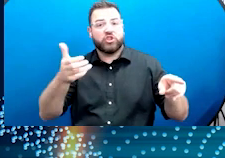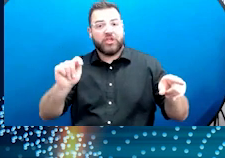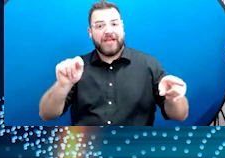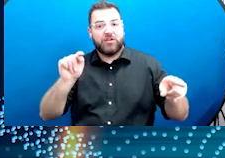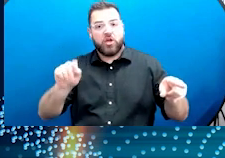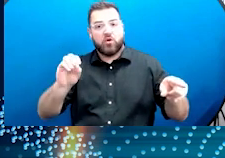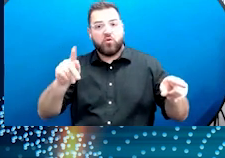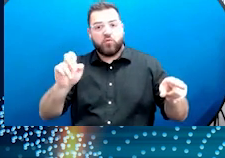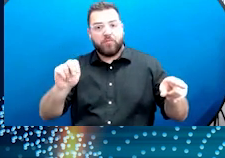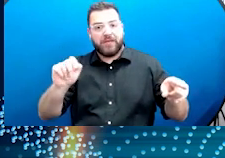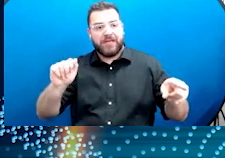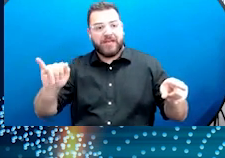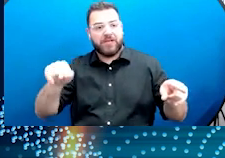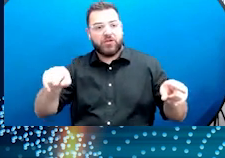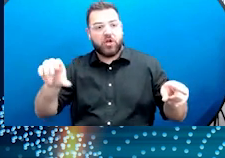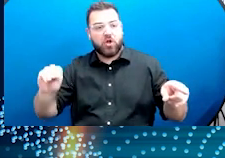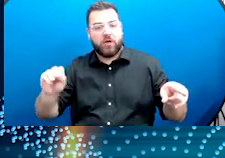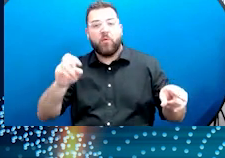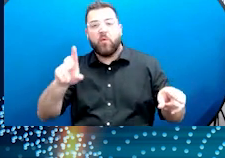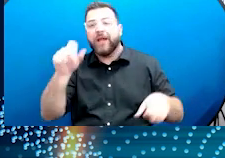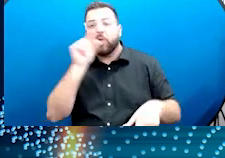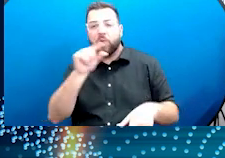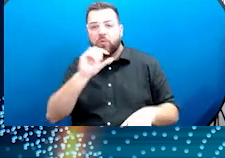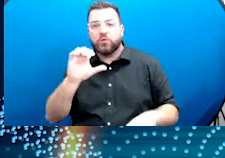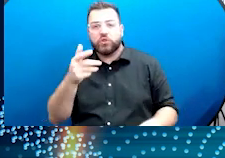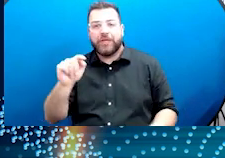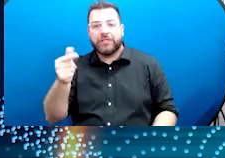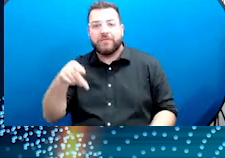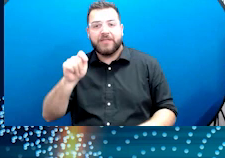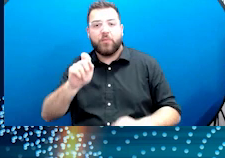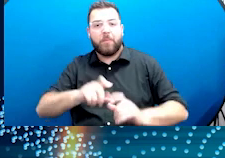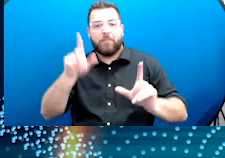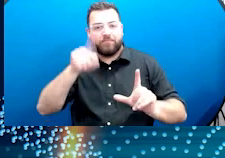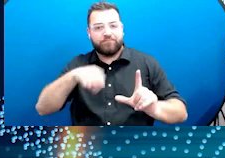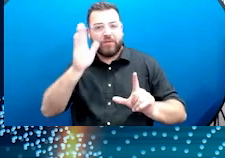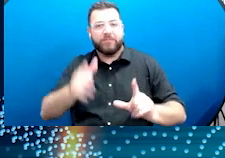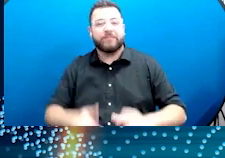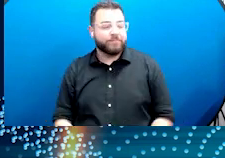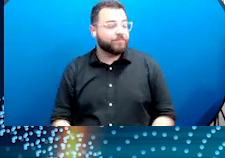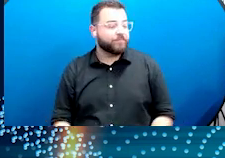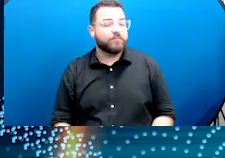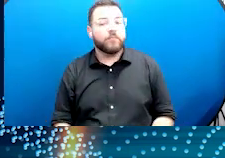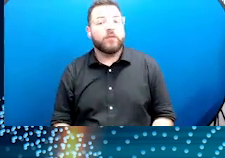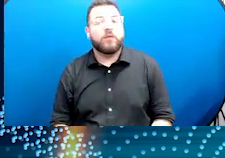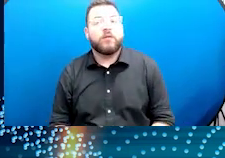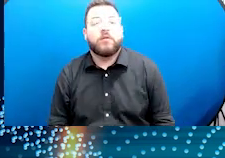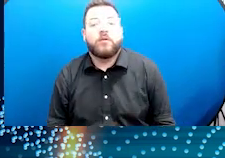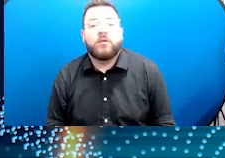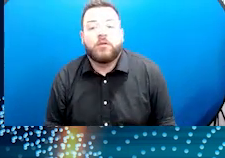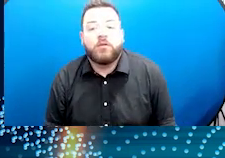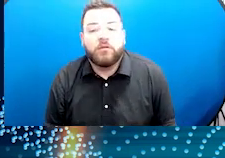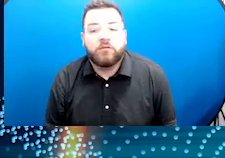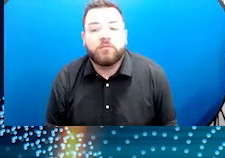chat.openai.com. You can also get there by just Google searching chat GPT and it'll be there as well. You have to. I think so.